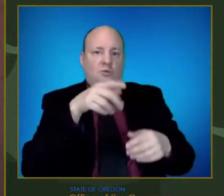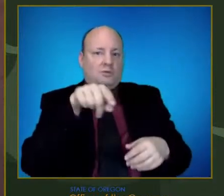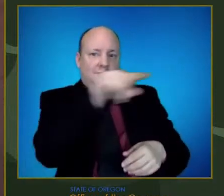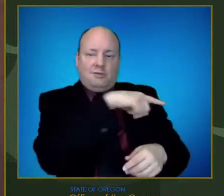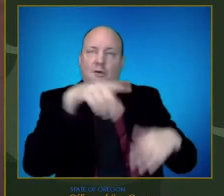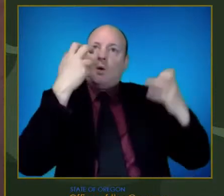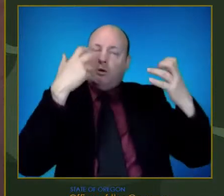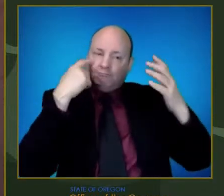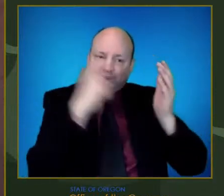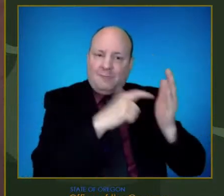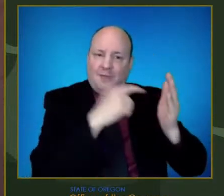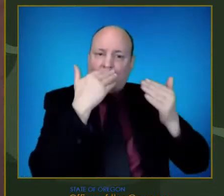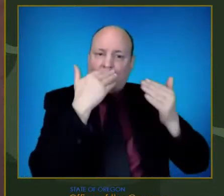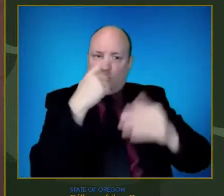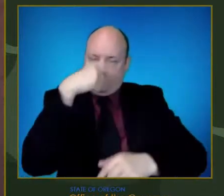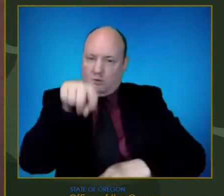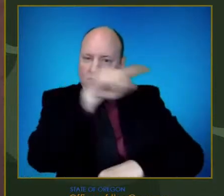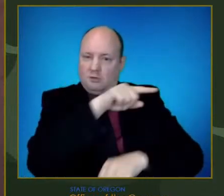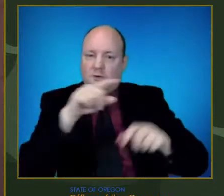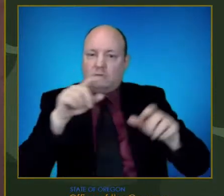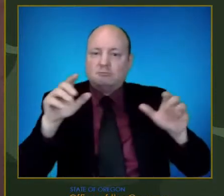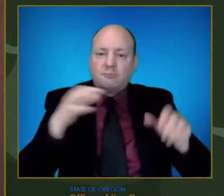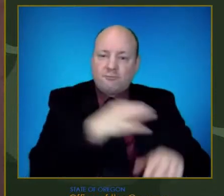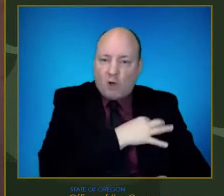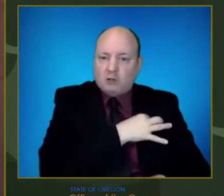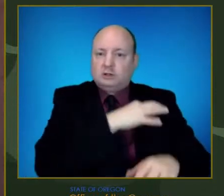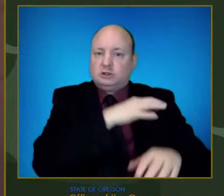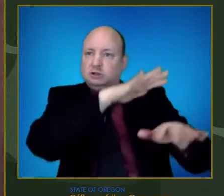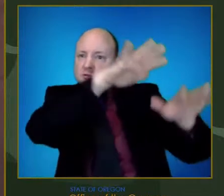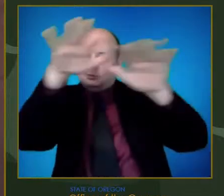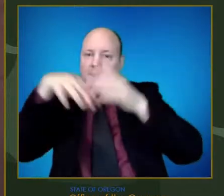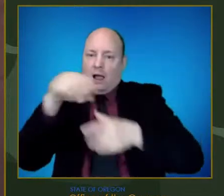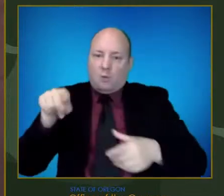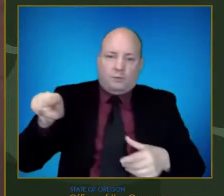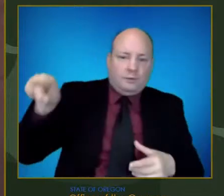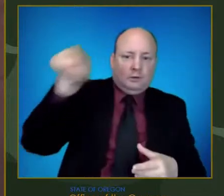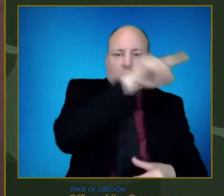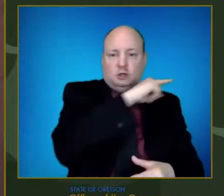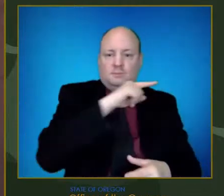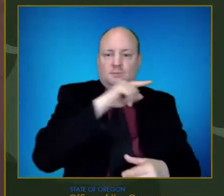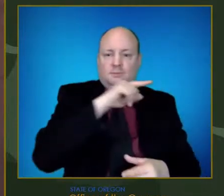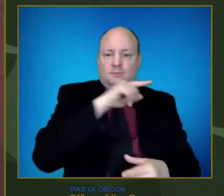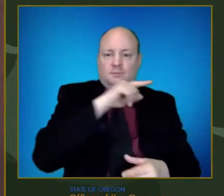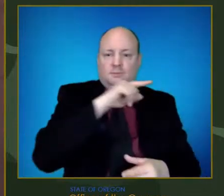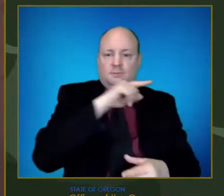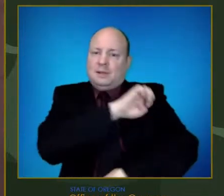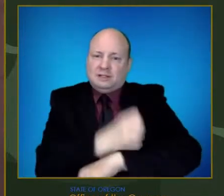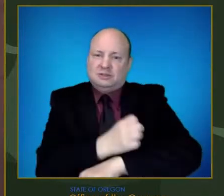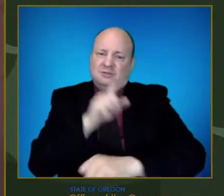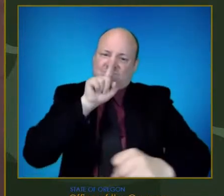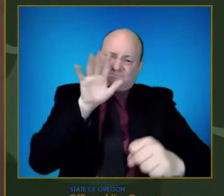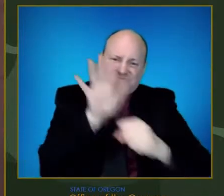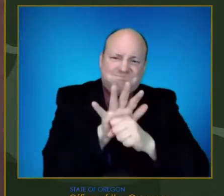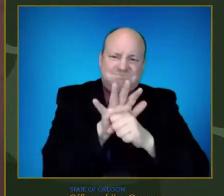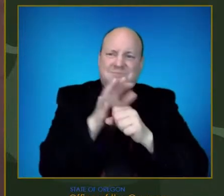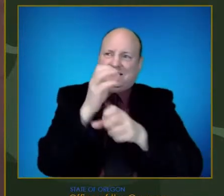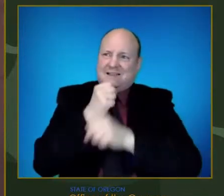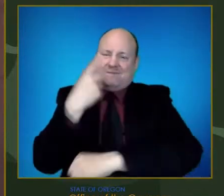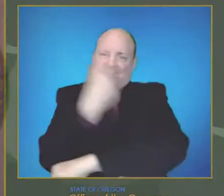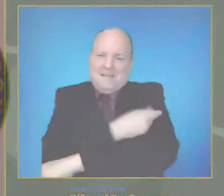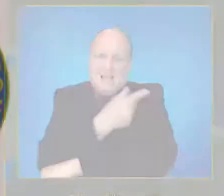your time and energy and your dedication. Let's get vaccinated. Let's make it happen. Thank you.